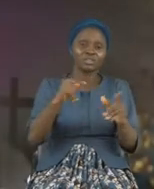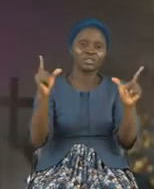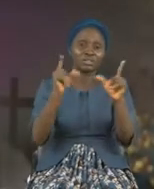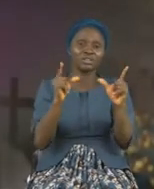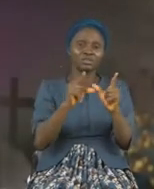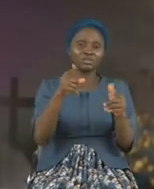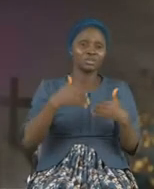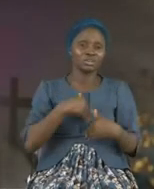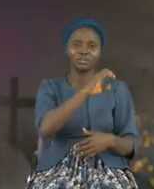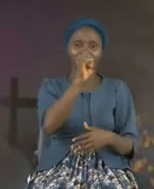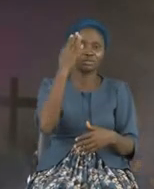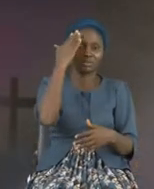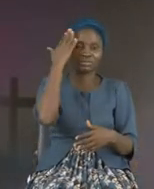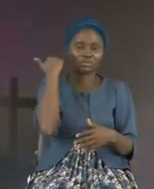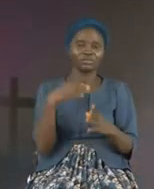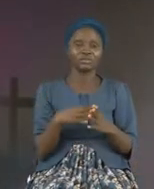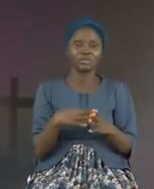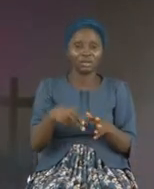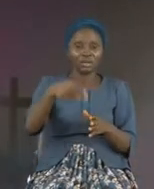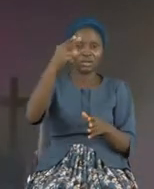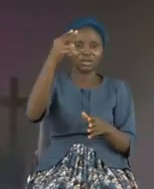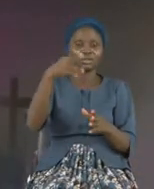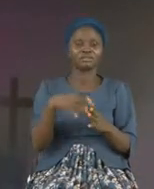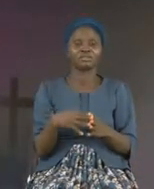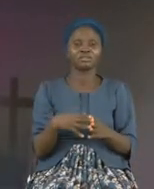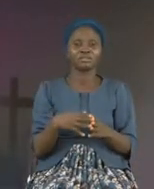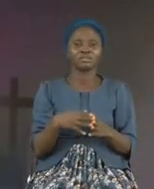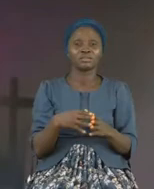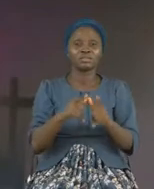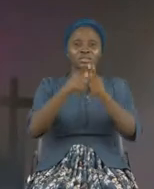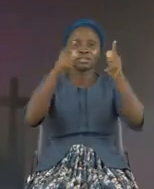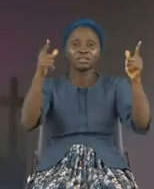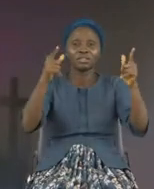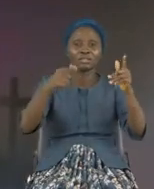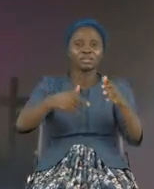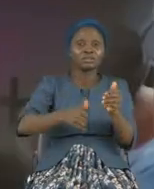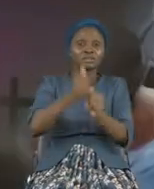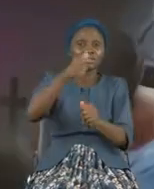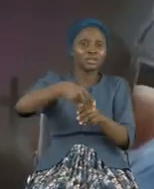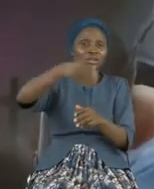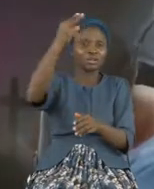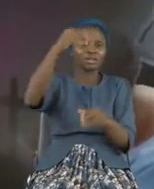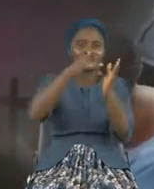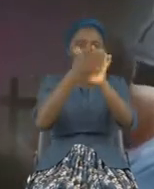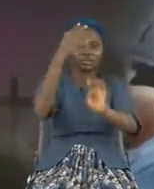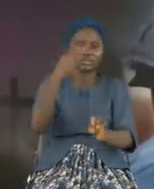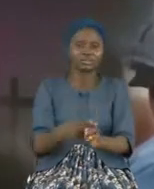Higher. Greater. Greater height in Jesus' name.